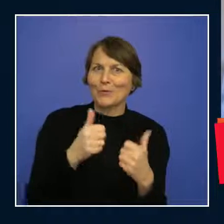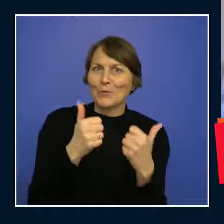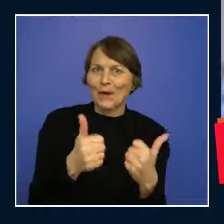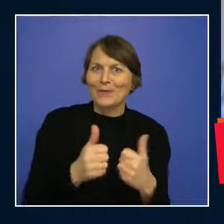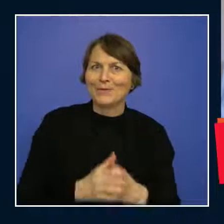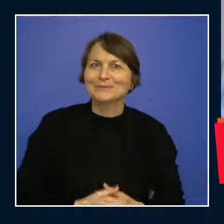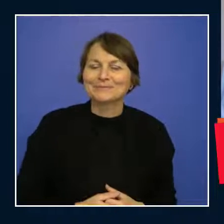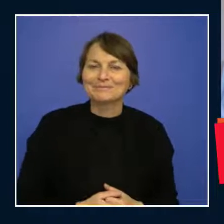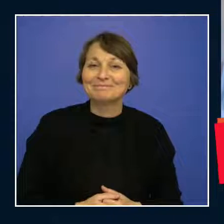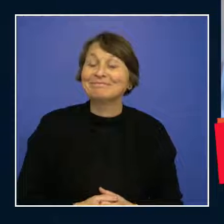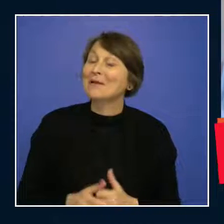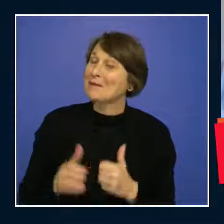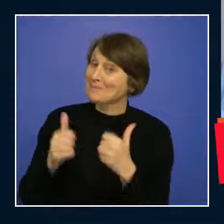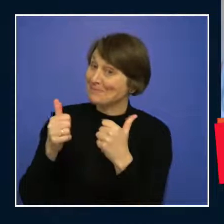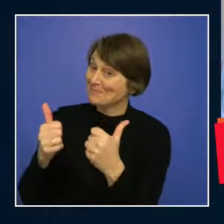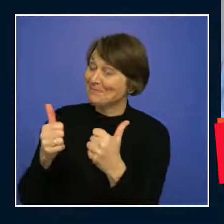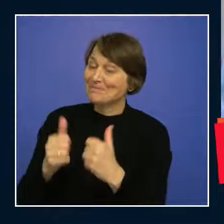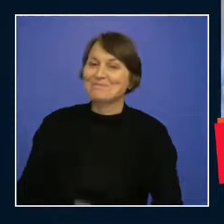Awesome.